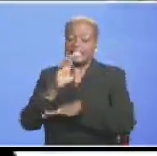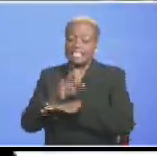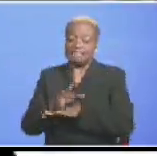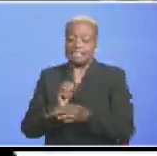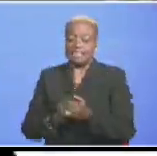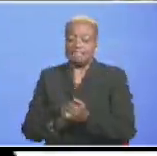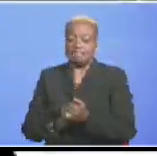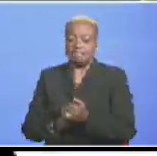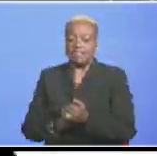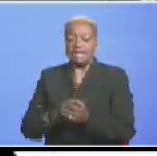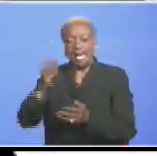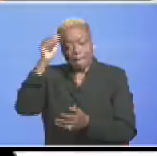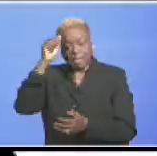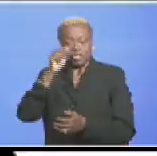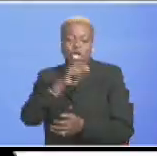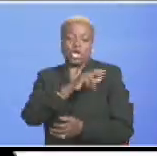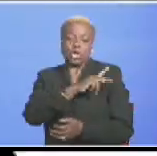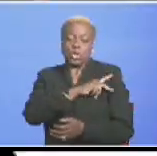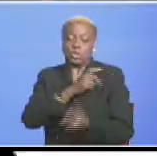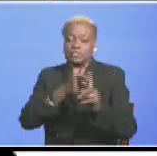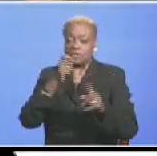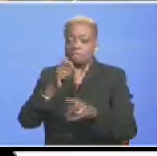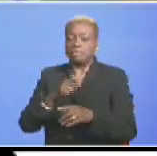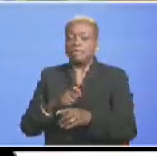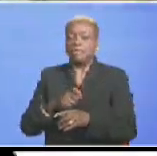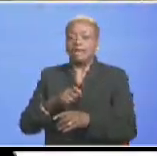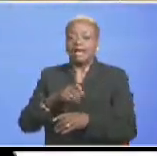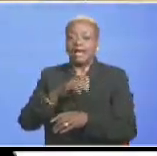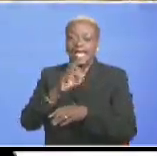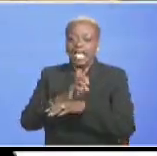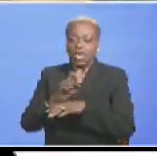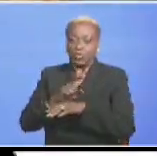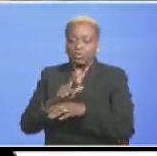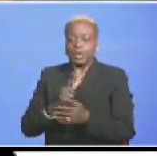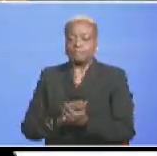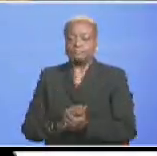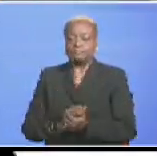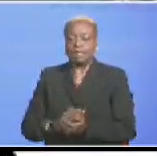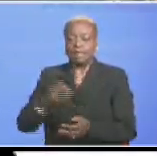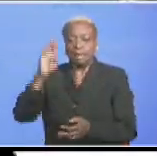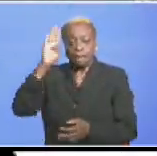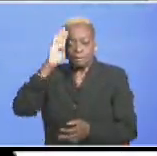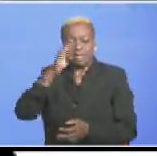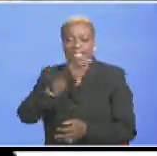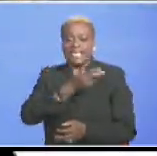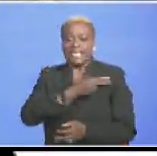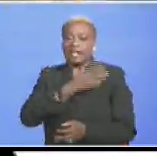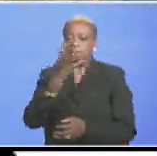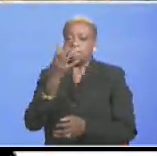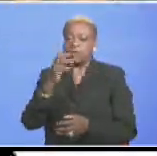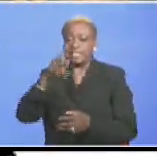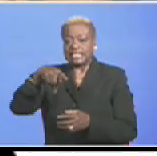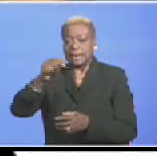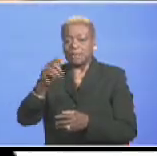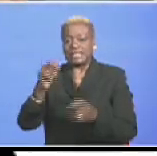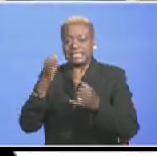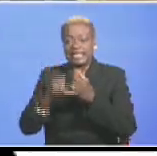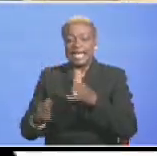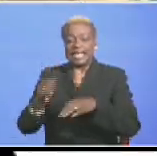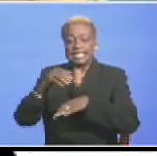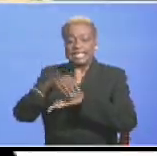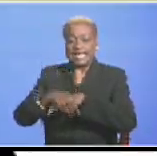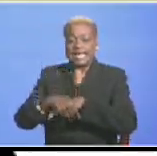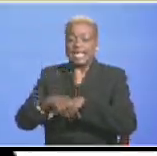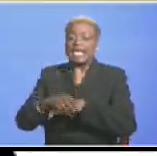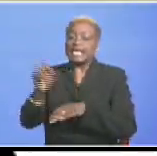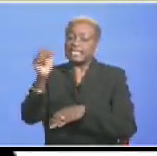Point, I'm Amajal Knowles, ZNS Total Sport. Buddy Hield with 14 points last night as the Sacramento Kings closed out preseason